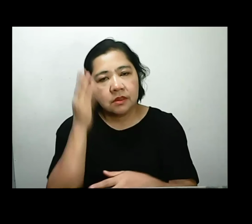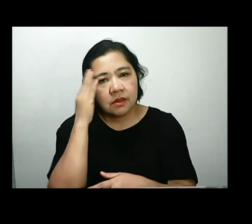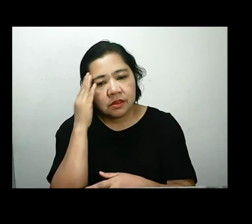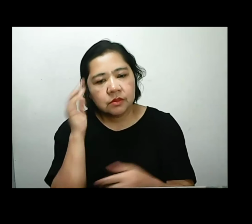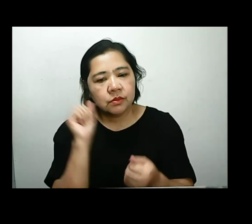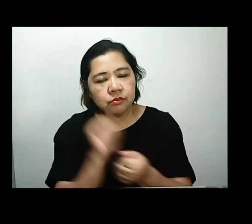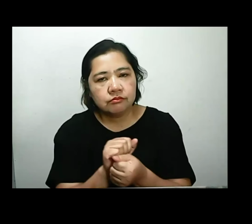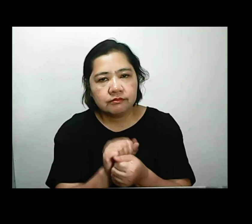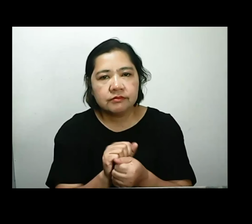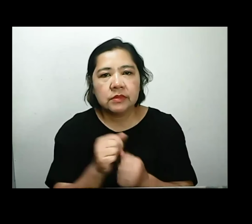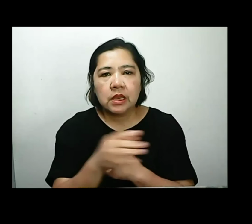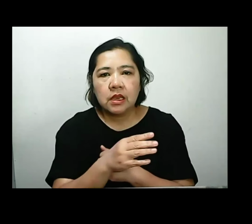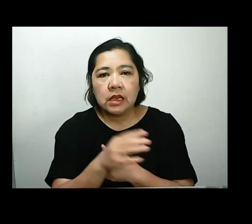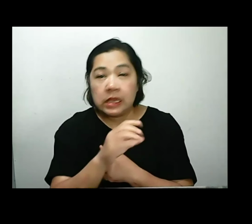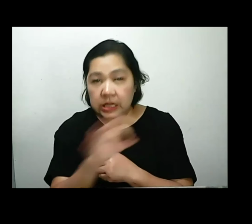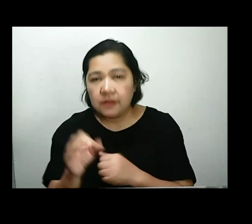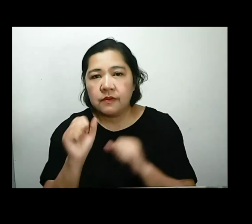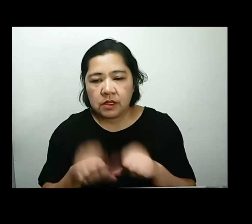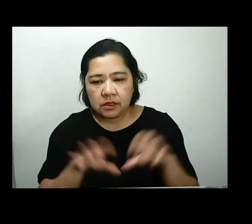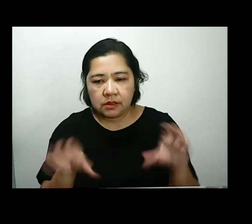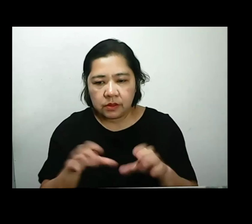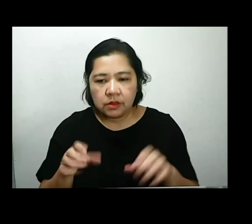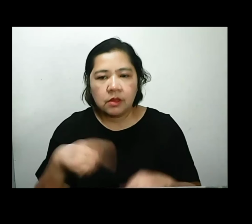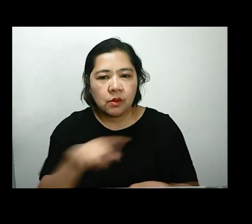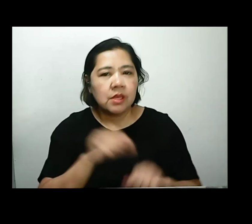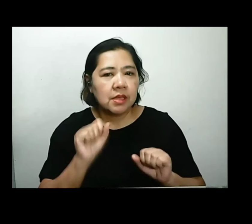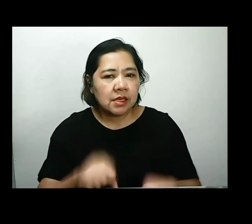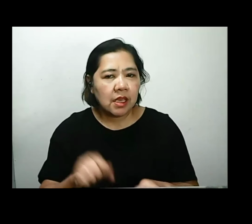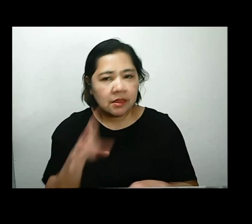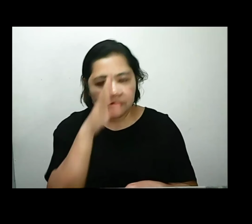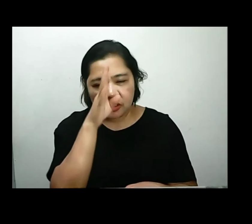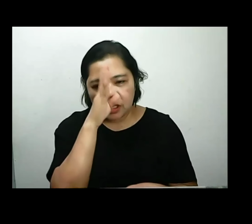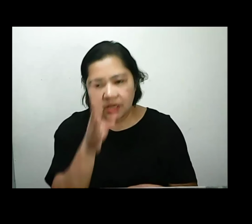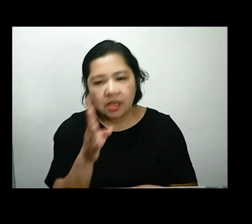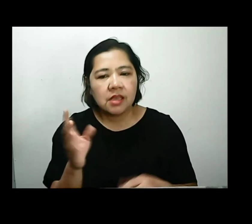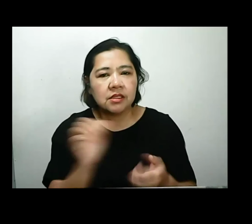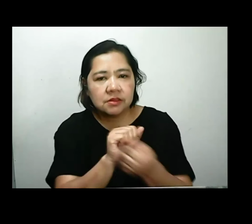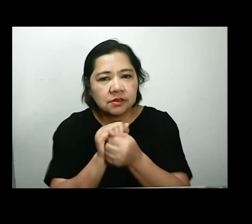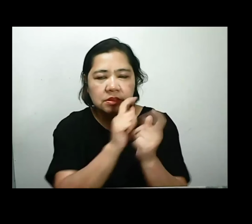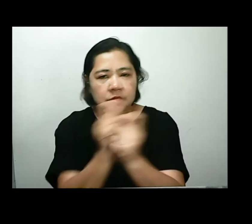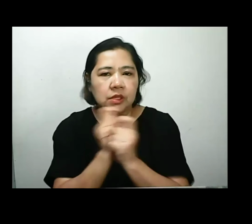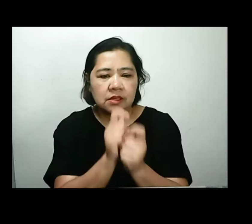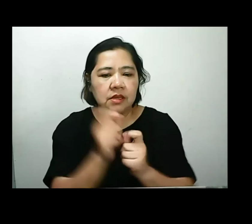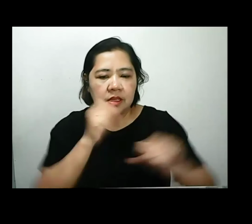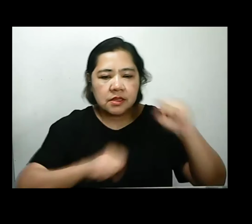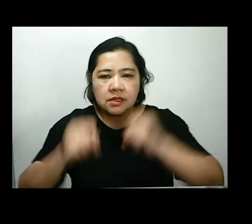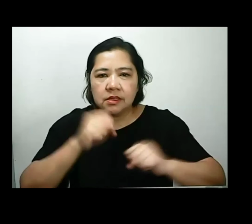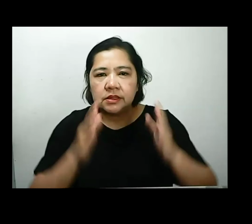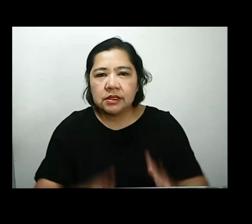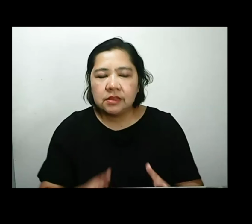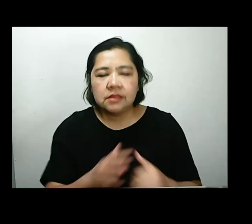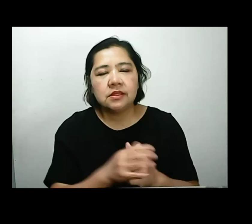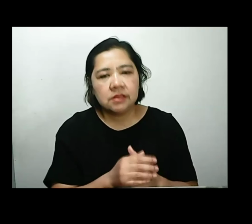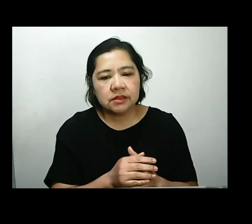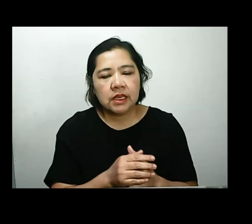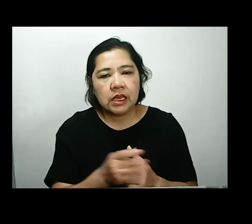then we can co-create our capacities as scientists, professionals, and practitioners. And if you